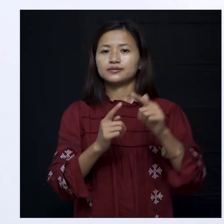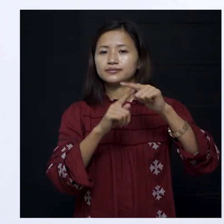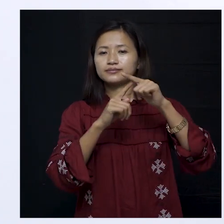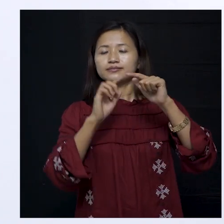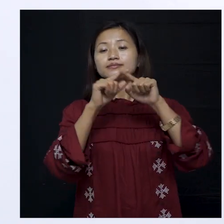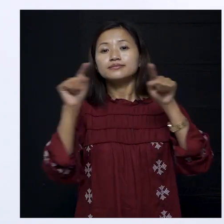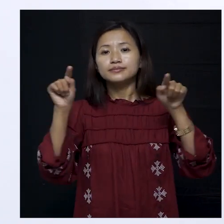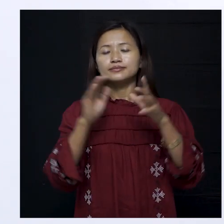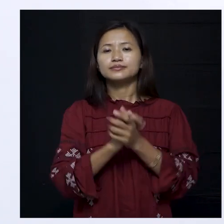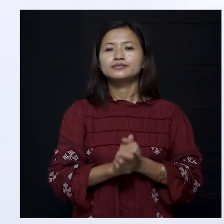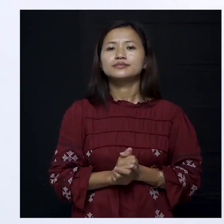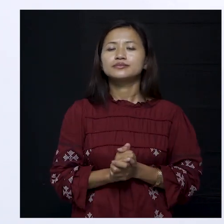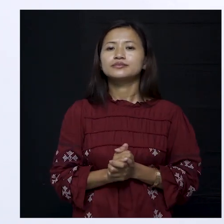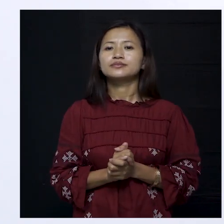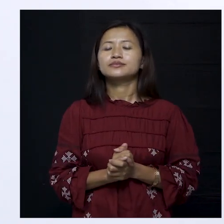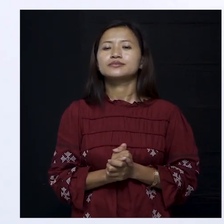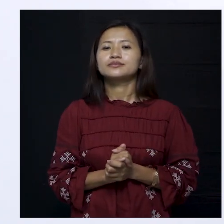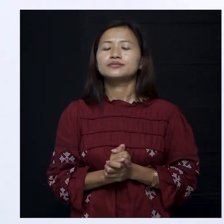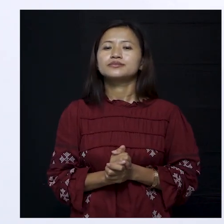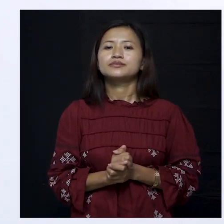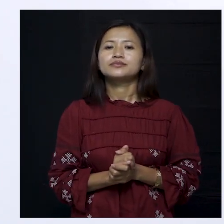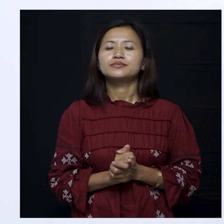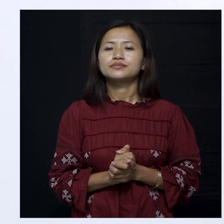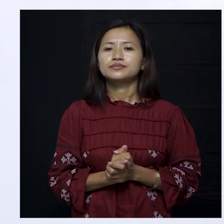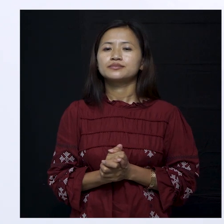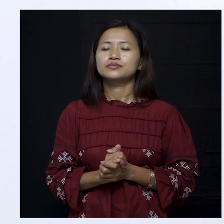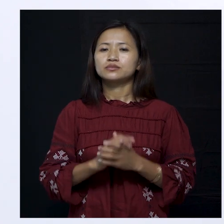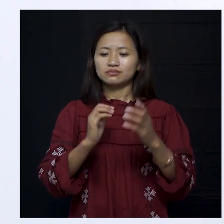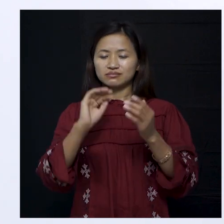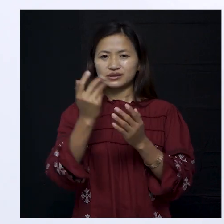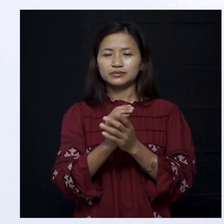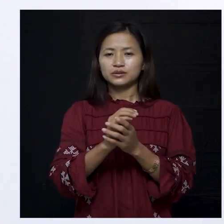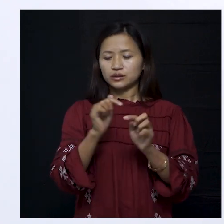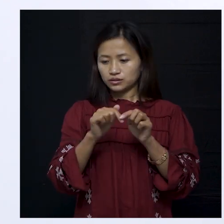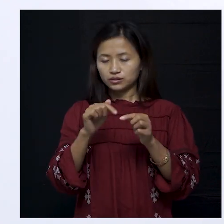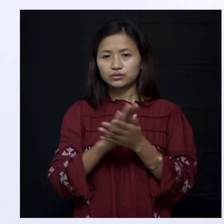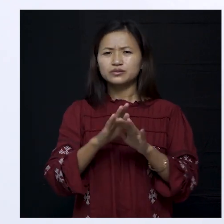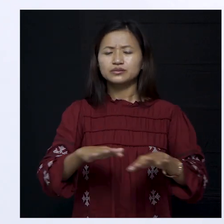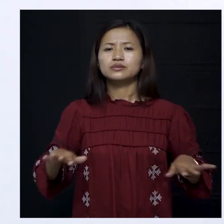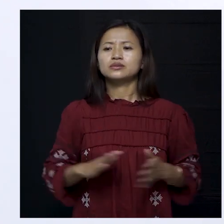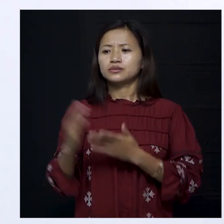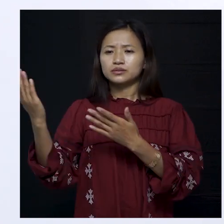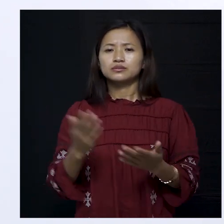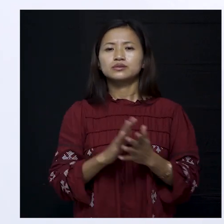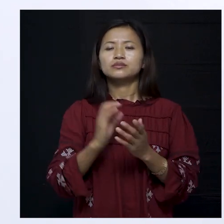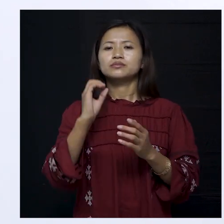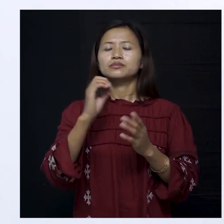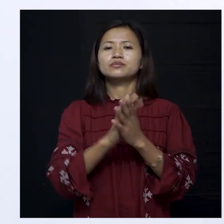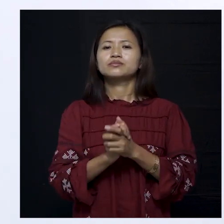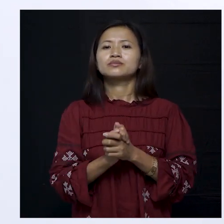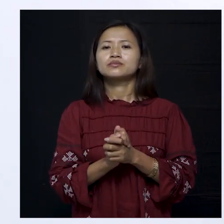topic, but do not write topic again. There are some students whom I have come across the papers. Okay, they